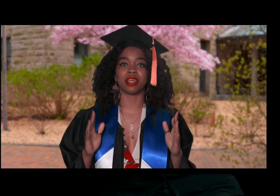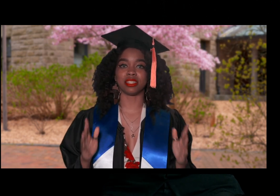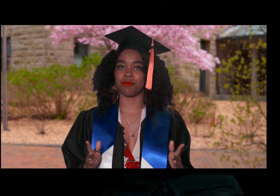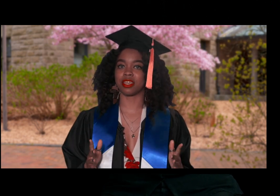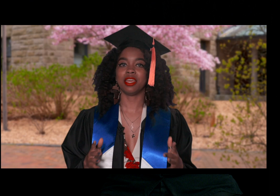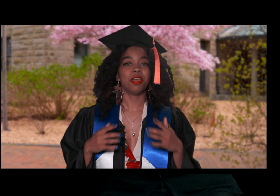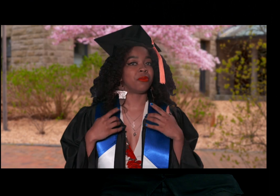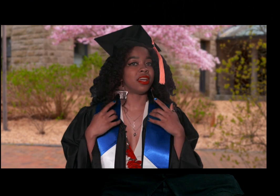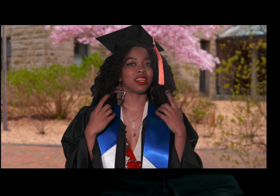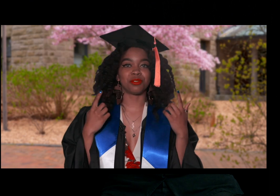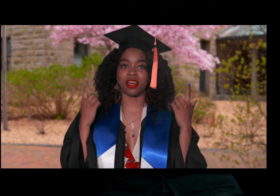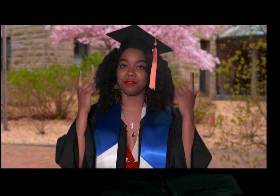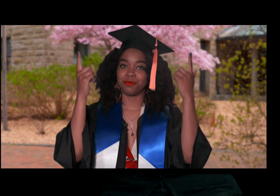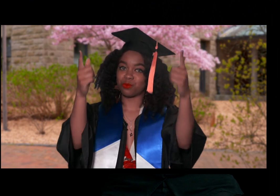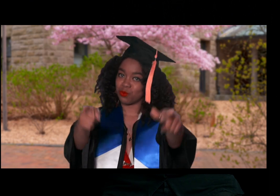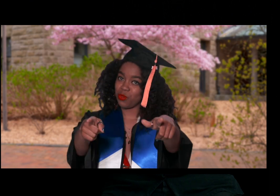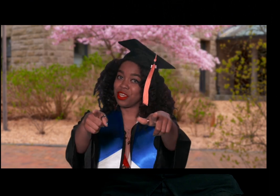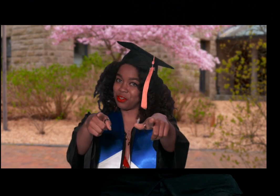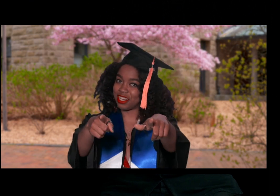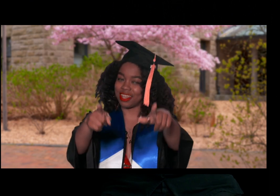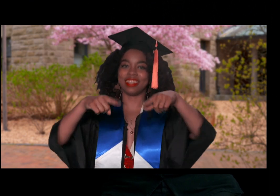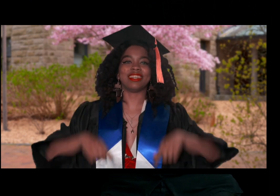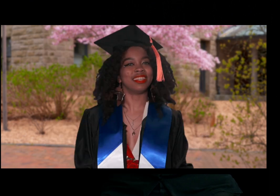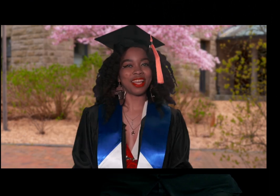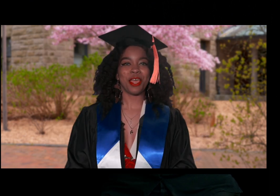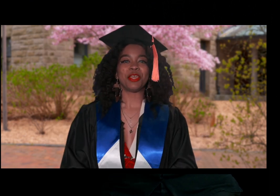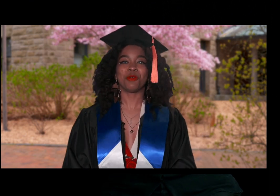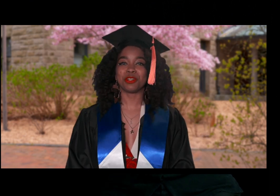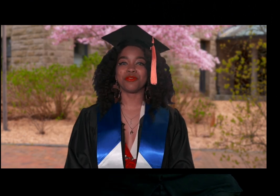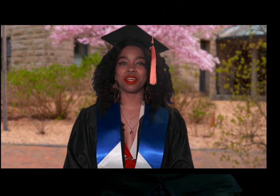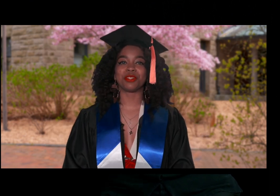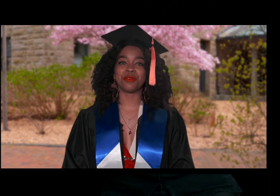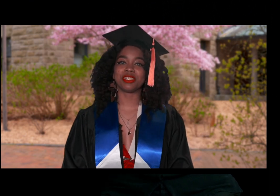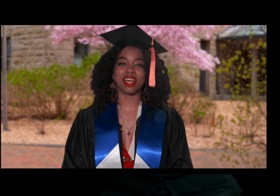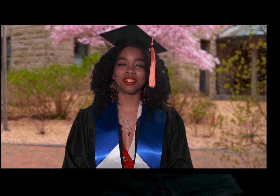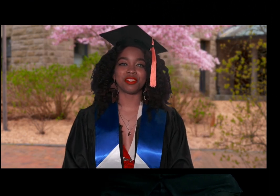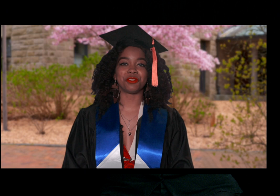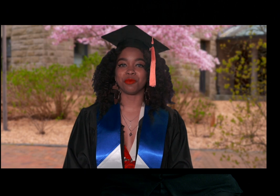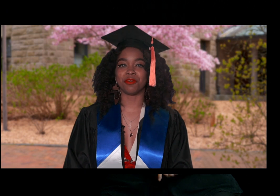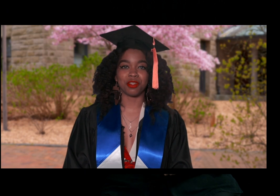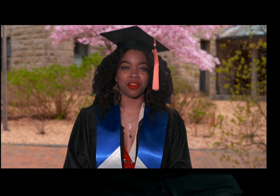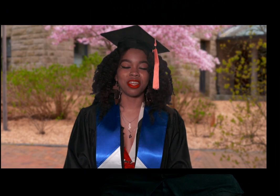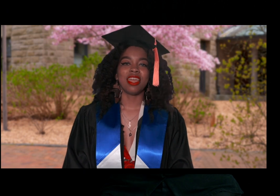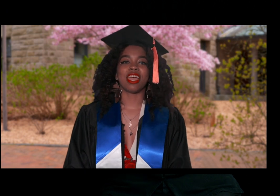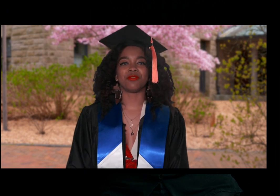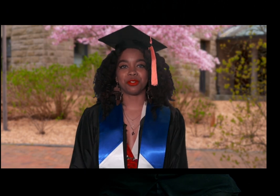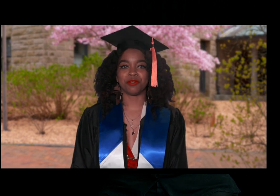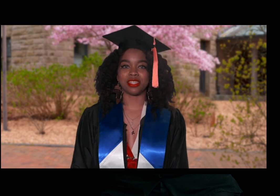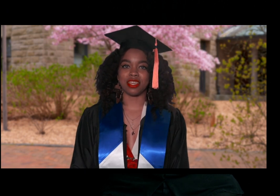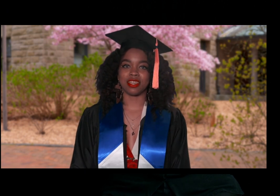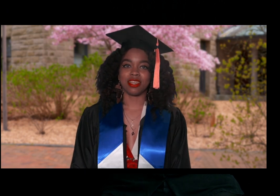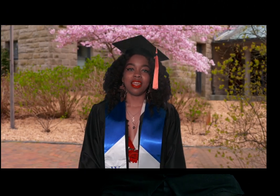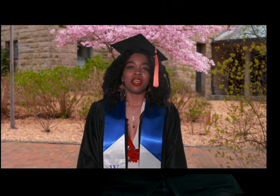global pandemic. But guess what? You did it. You persevered through the challenges of Zoom overload and